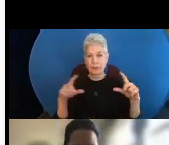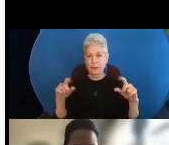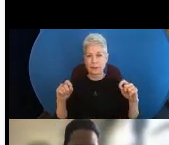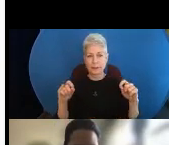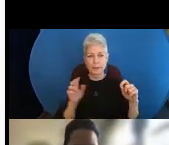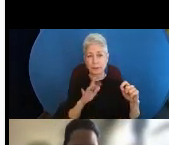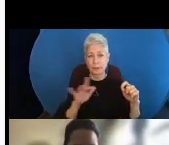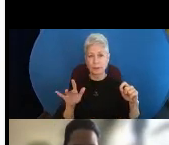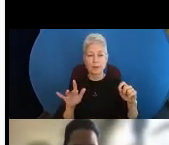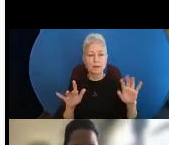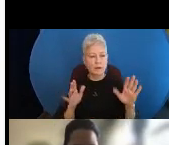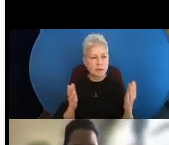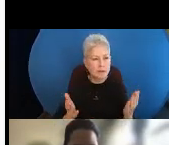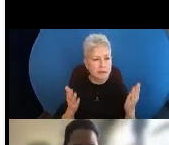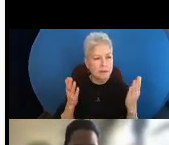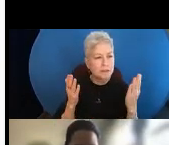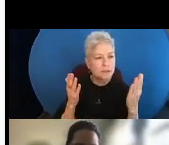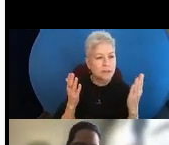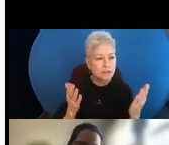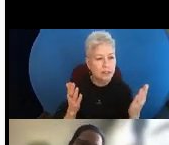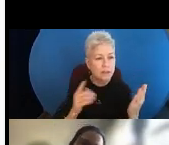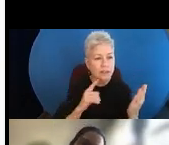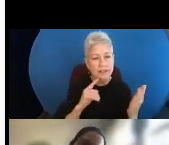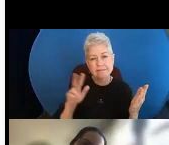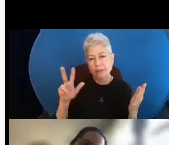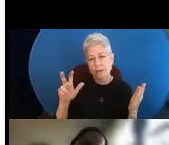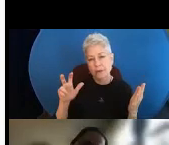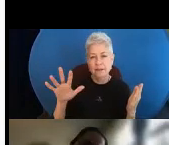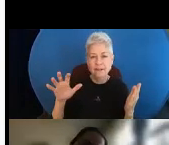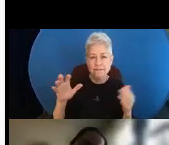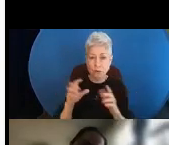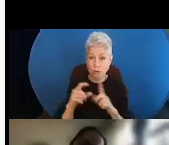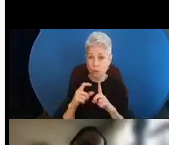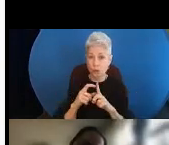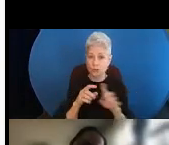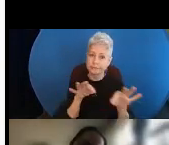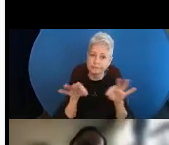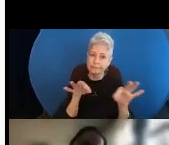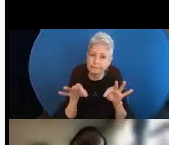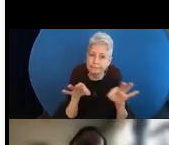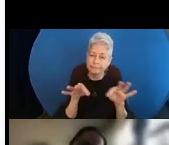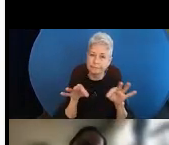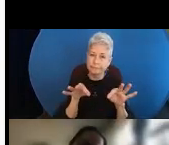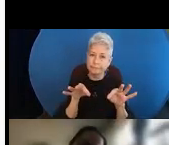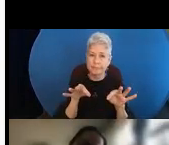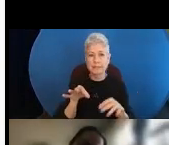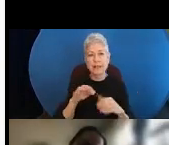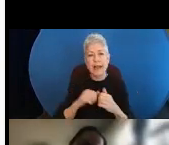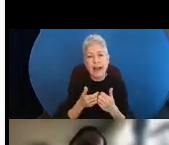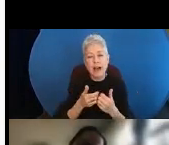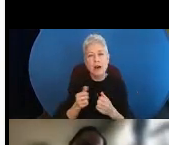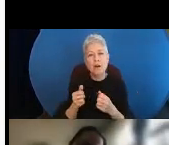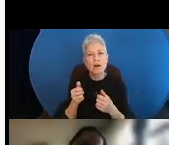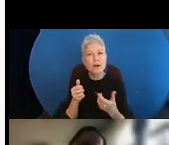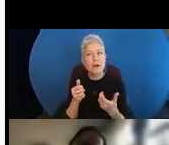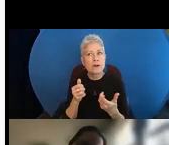count for this narrative question is 300 to 500 words, where we want you to help us understand how the volume of